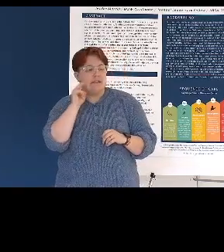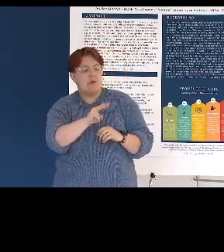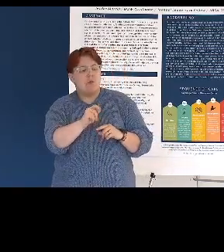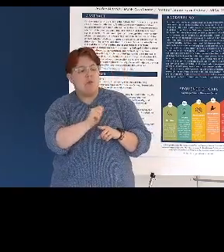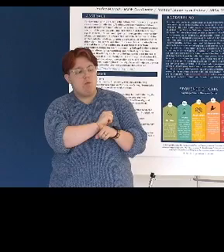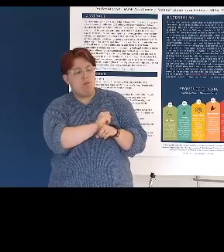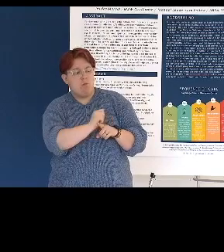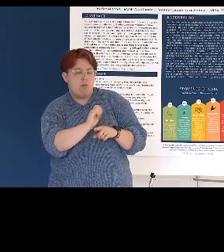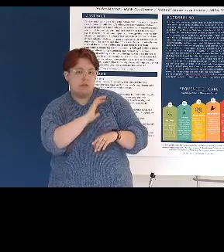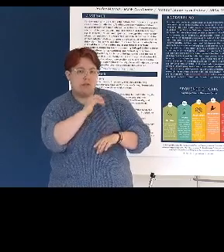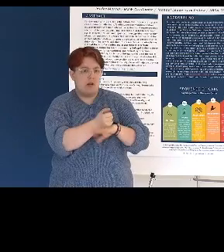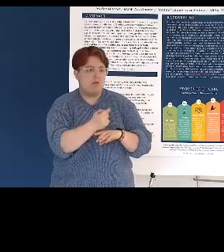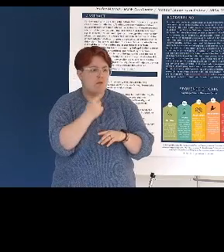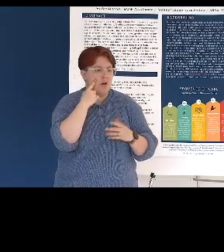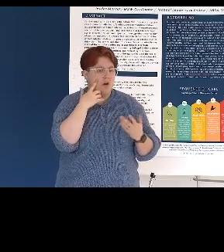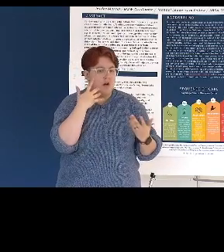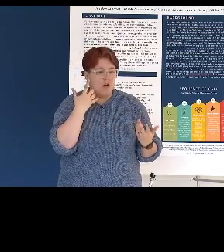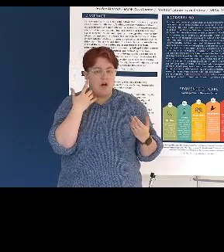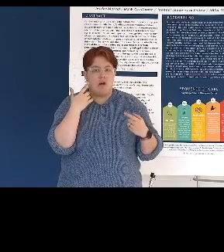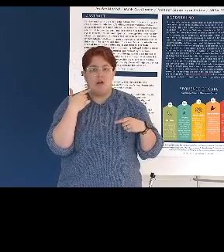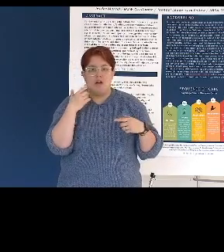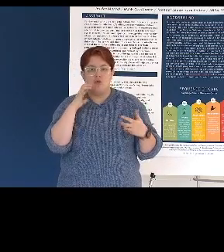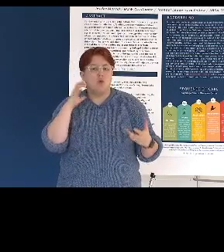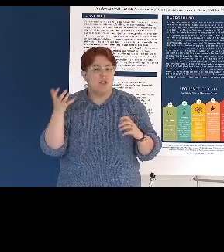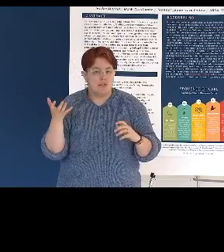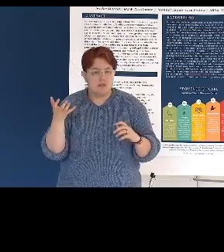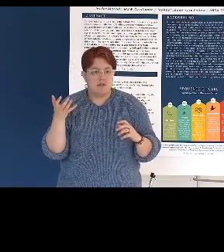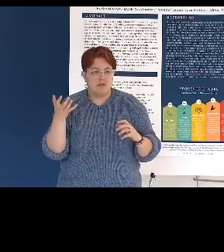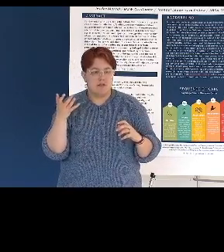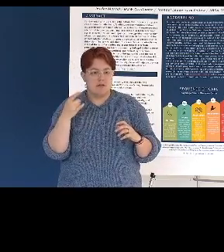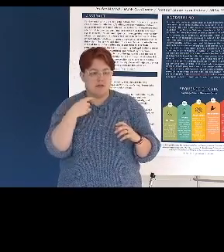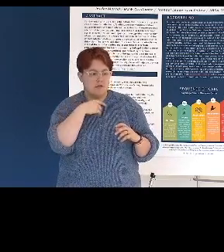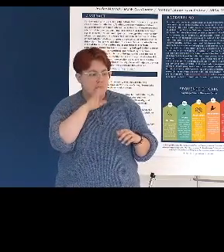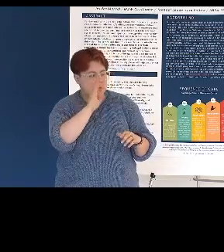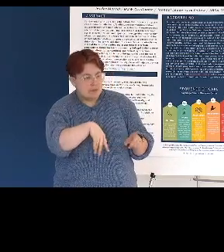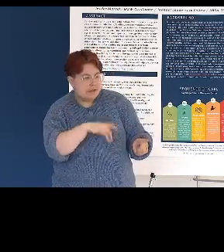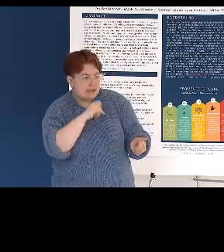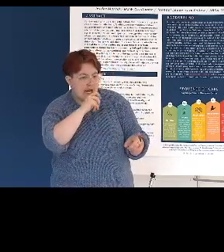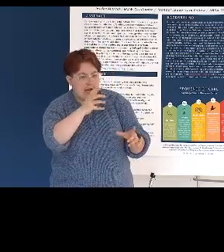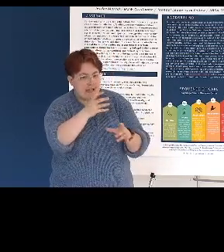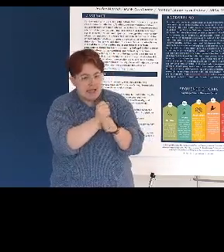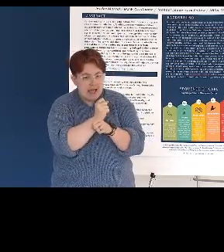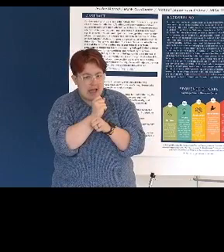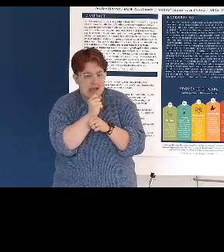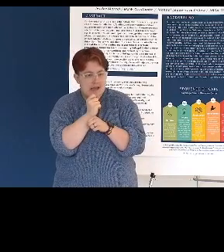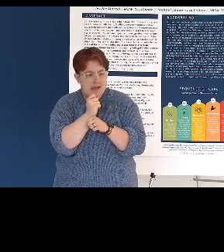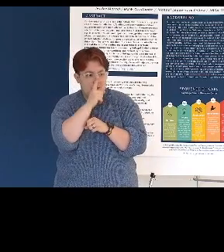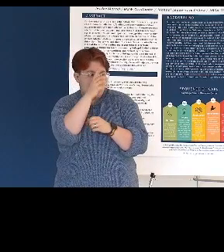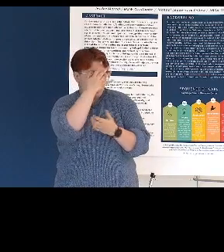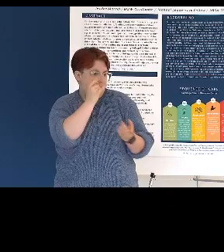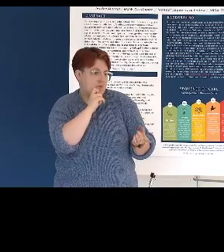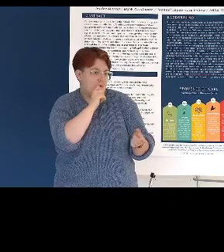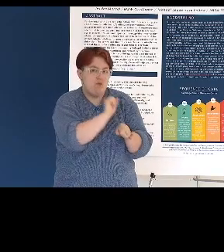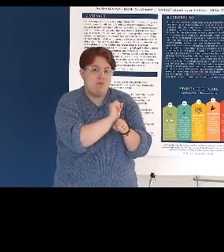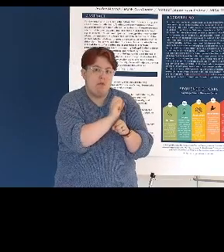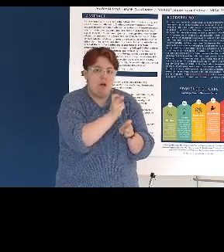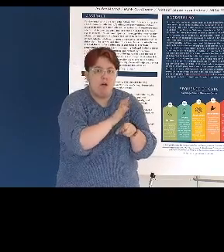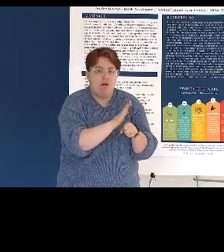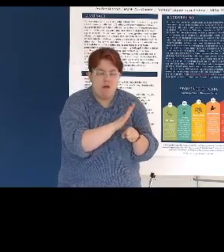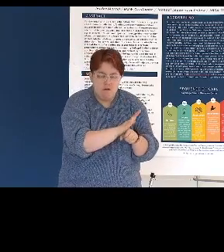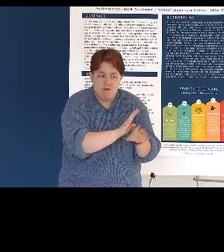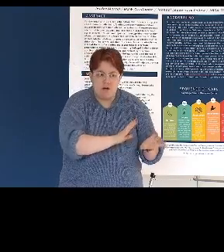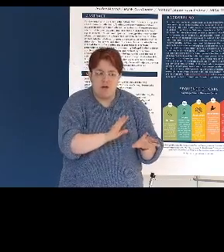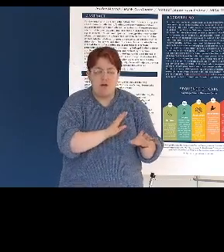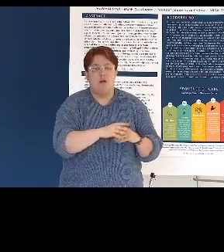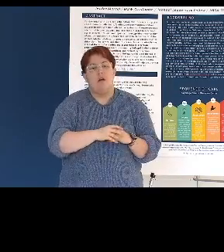up for this crisis. And because we're telling them, you didn't get it because you didn't work hard enough. And what I see, not